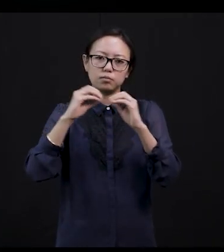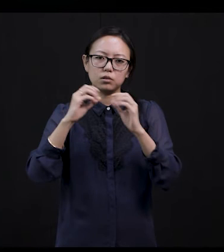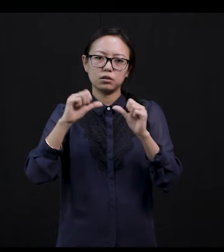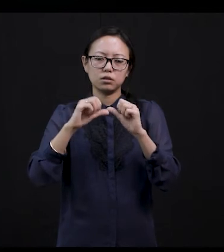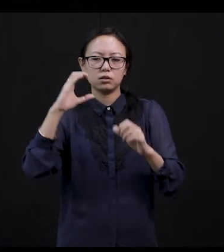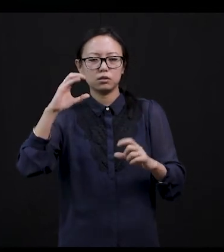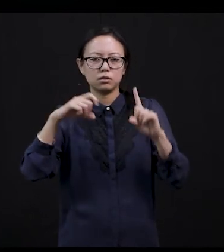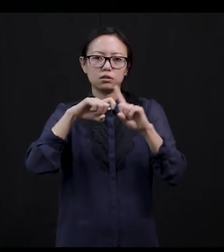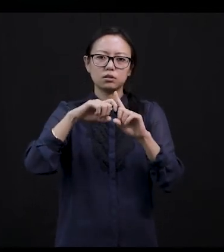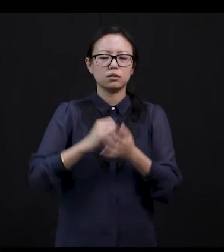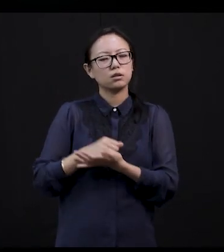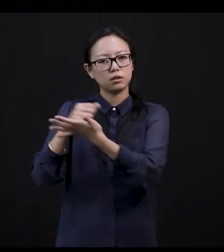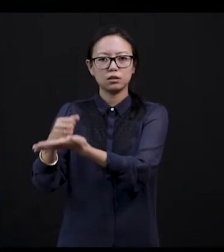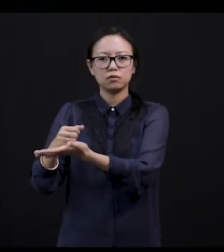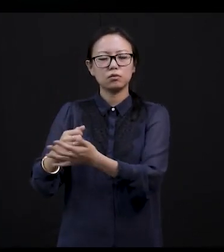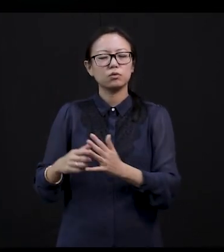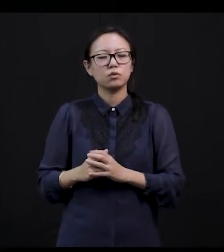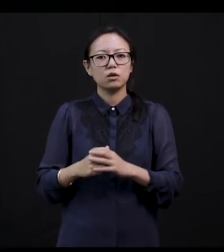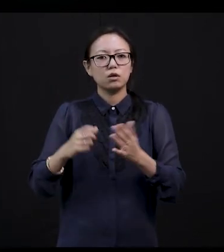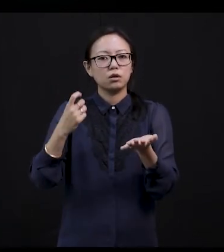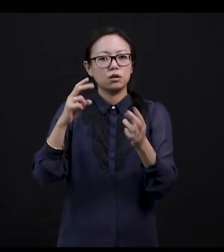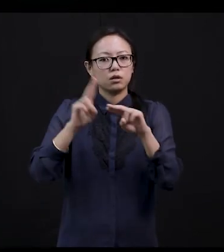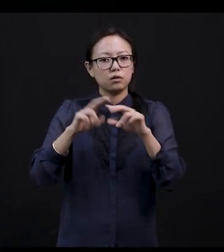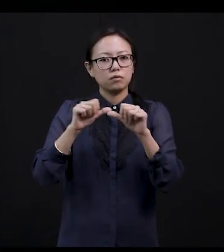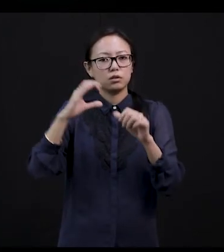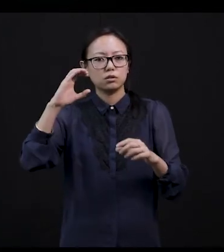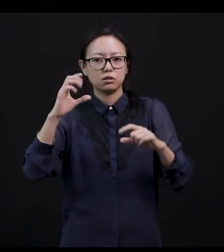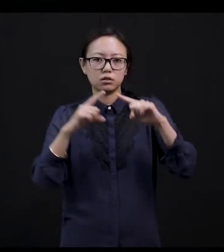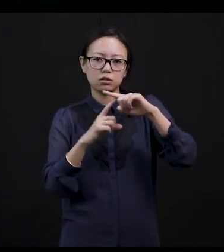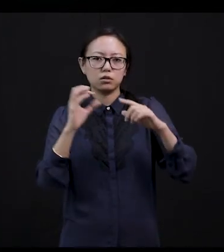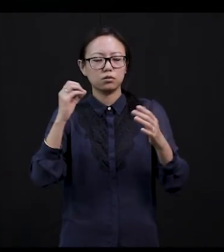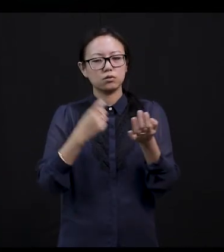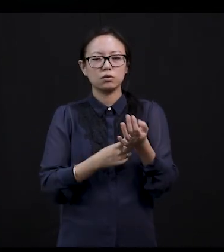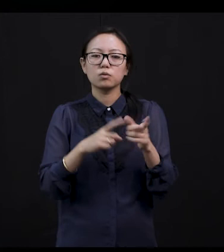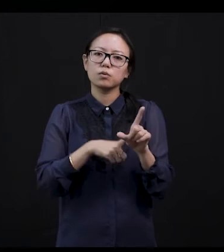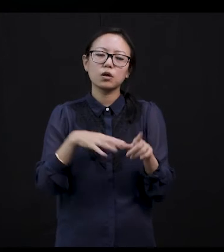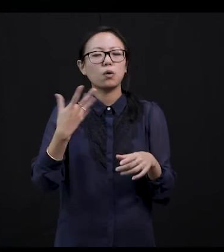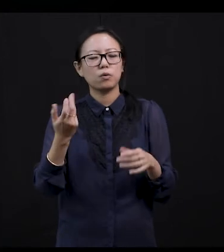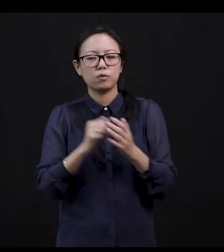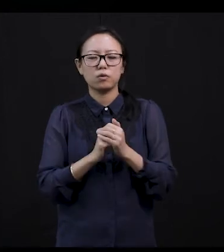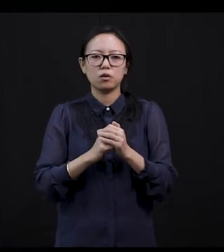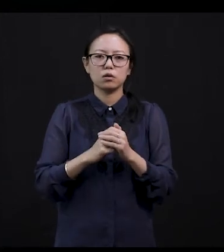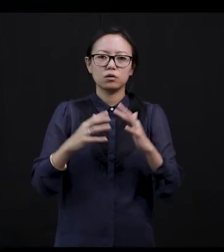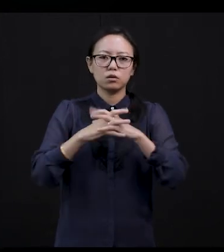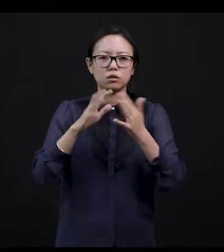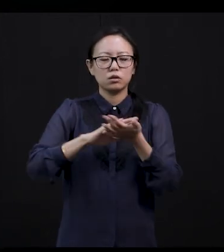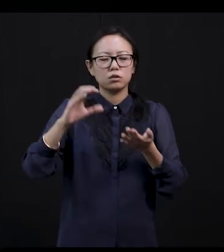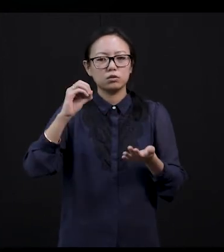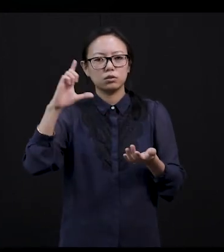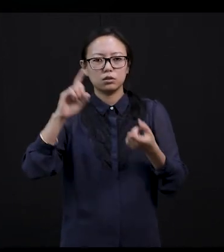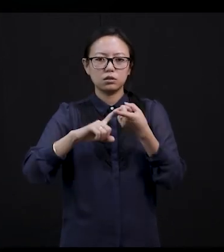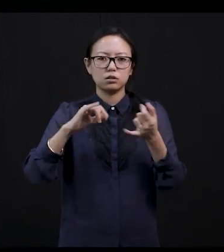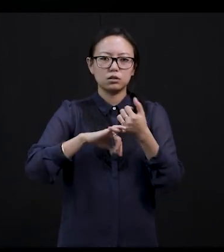and scarcity of goods, of course, because whenever you are in need of that product, you just call up the wholesaler and say, please send me those